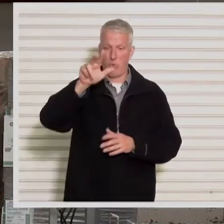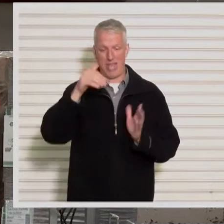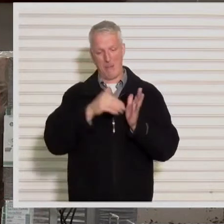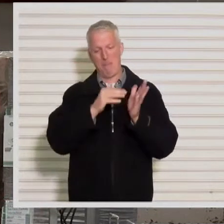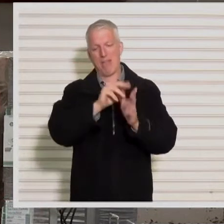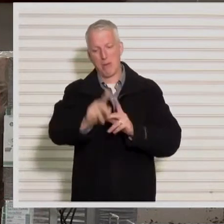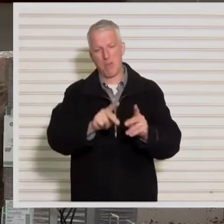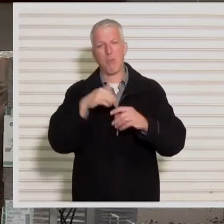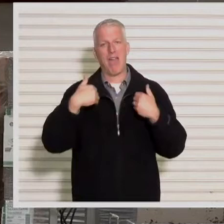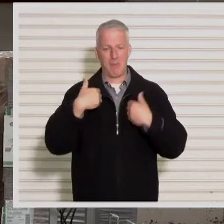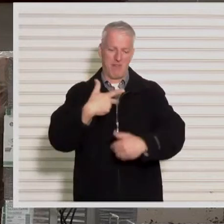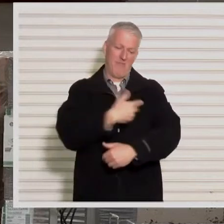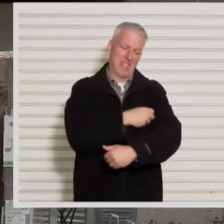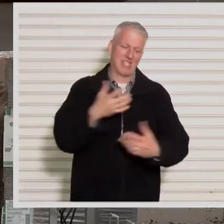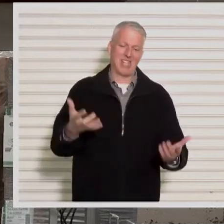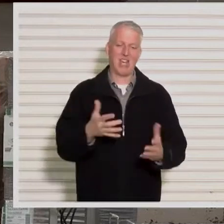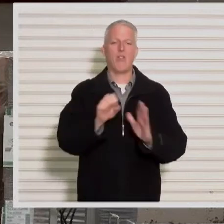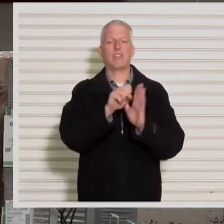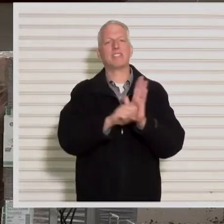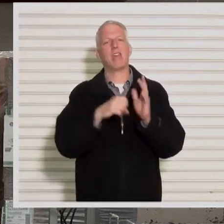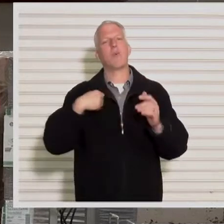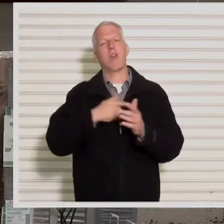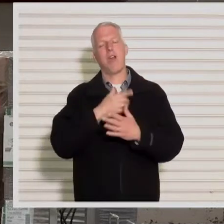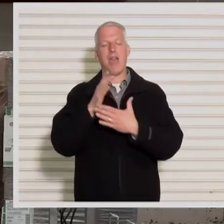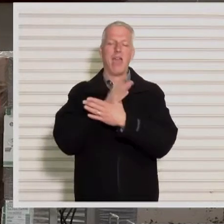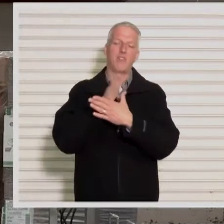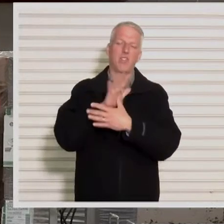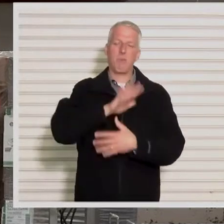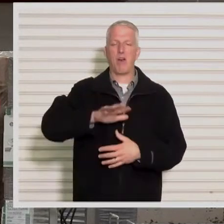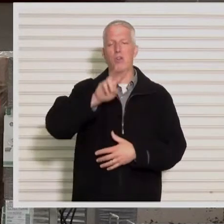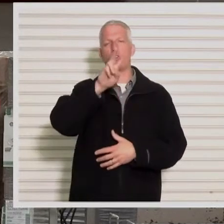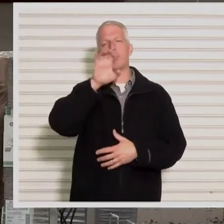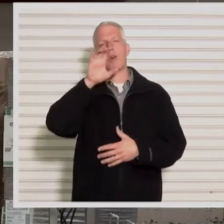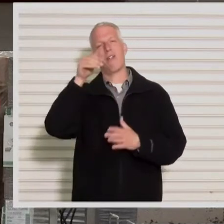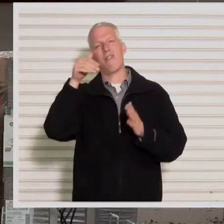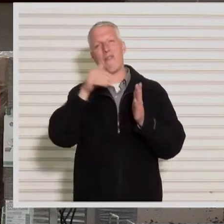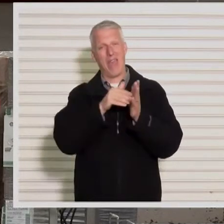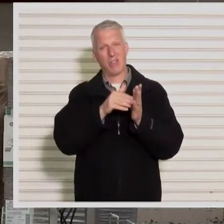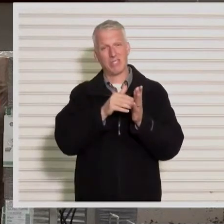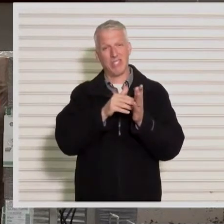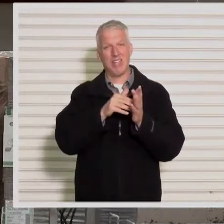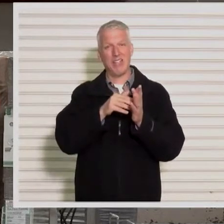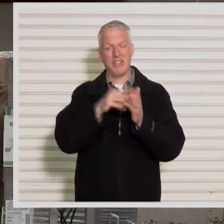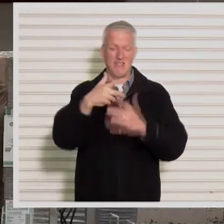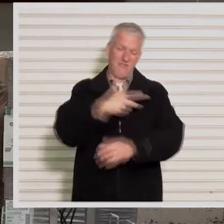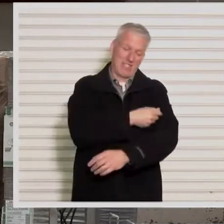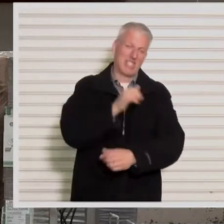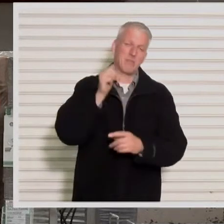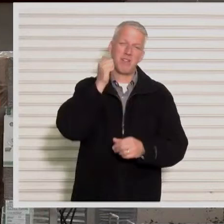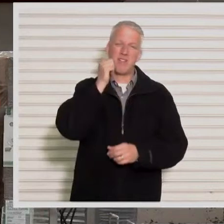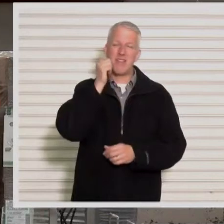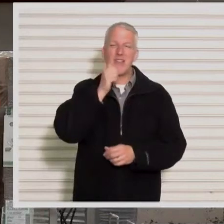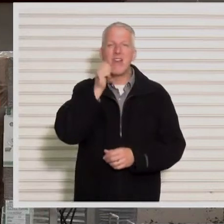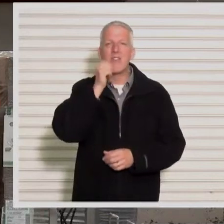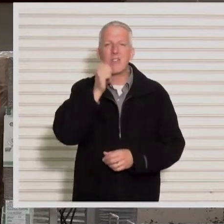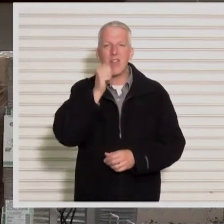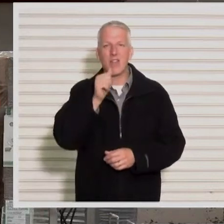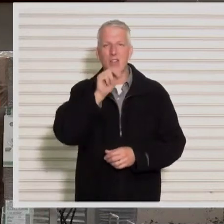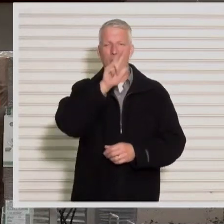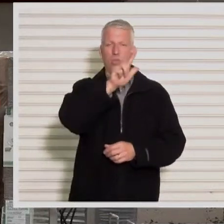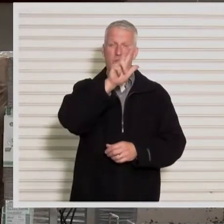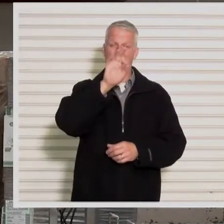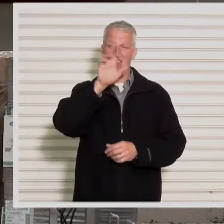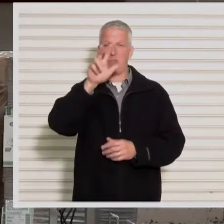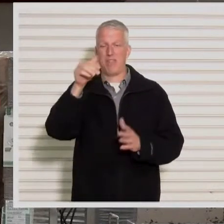state. We're averaging roughly 200,000 vaccines each and every day, about 193,000 over